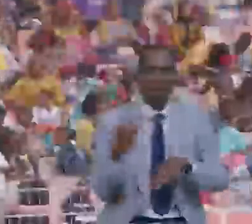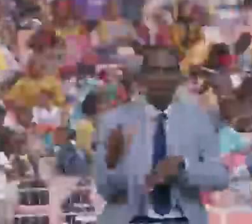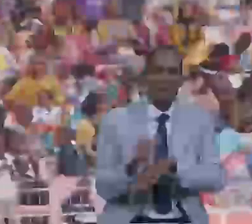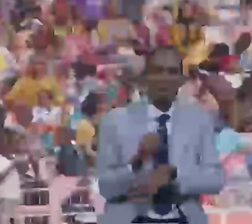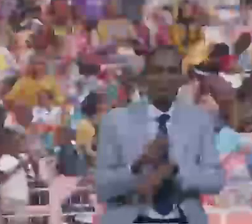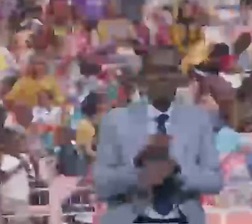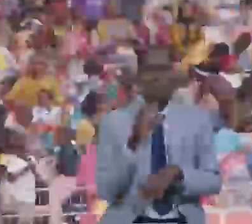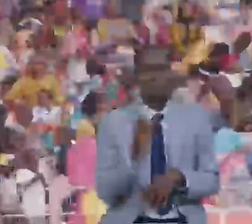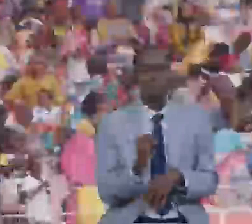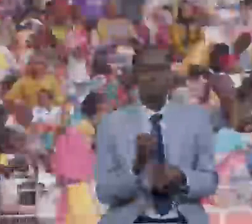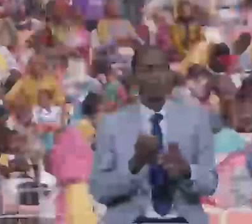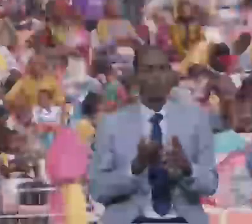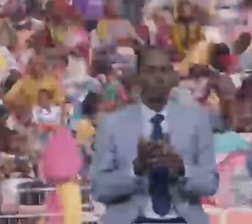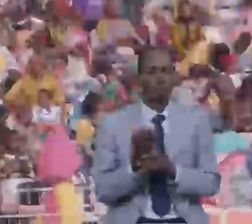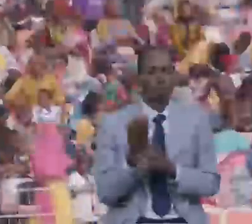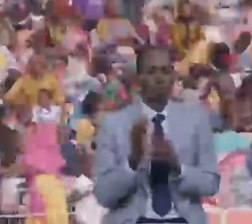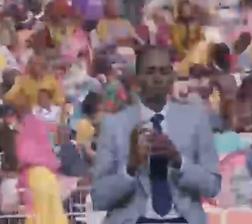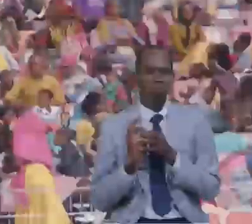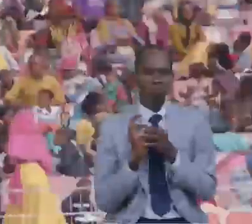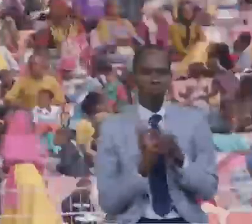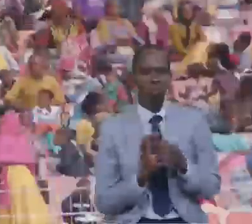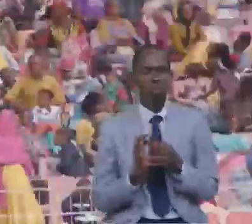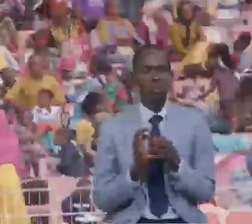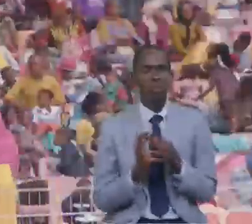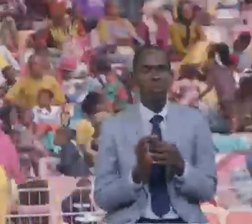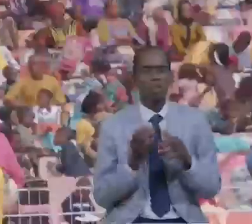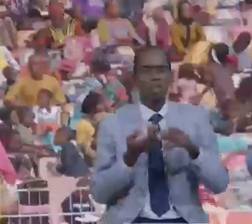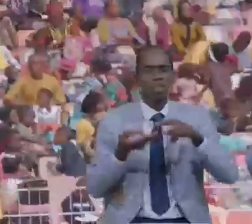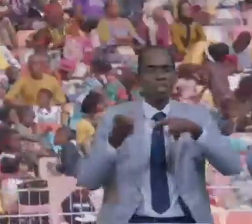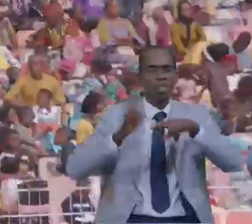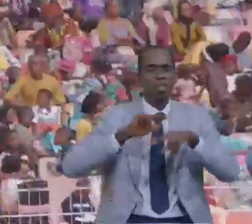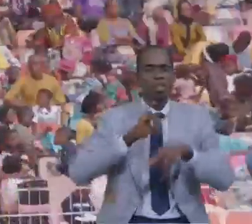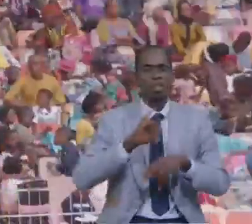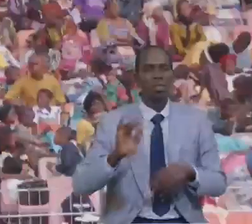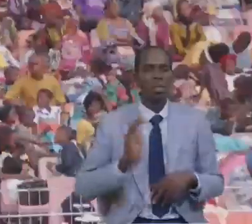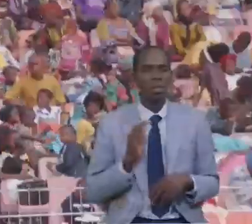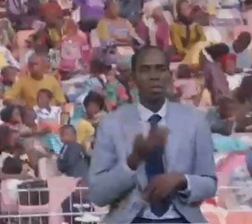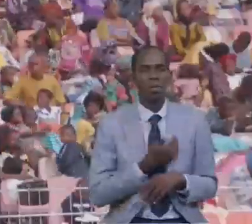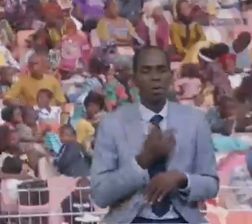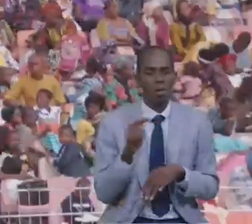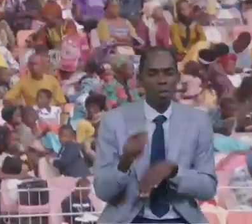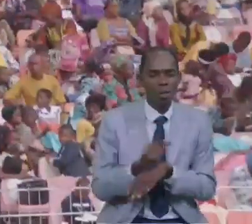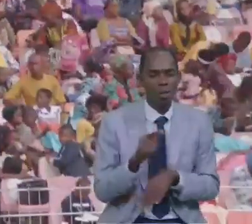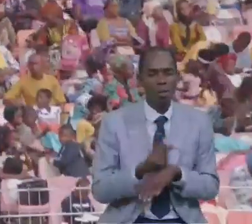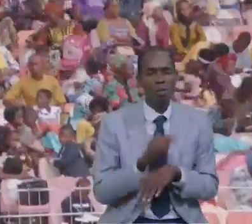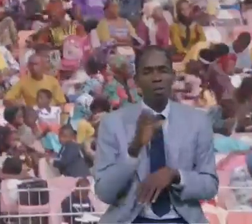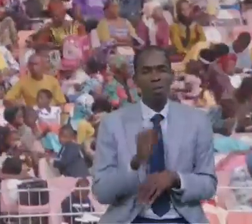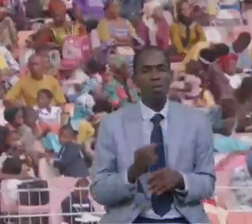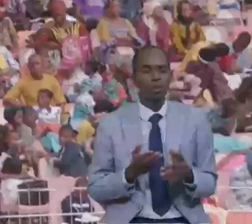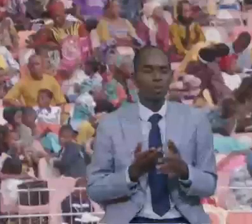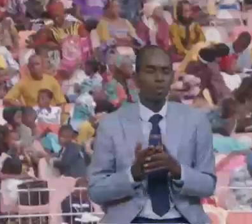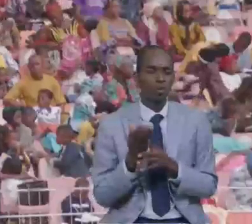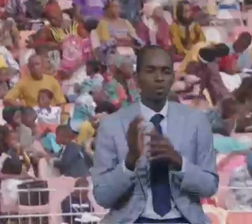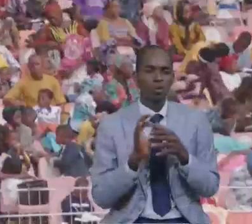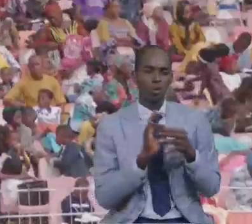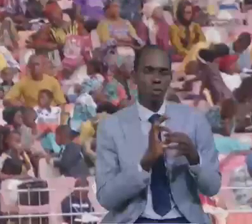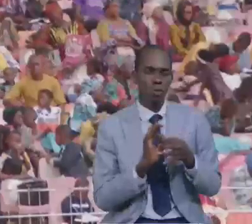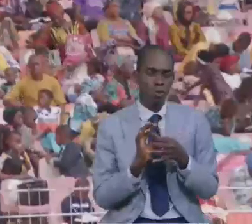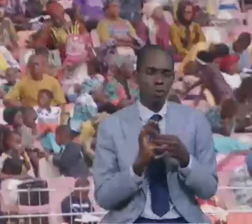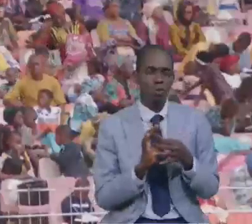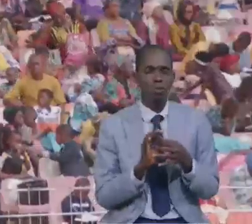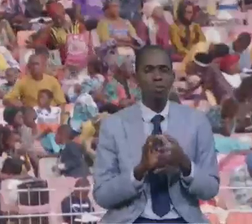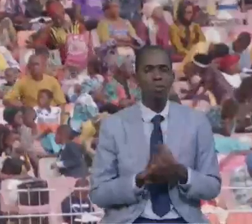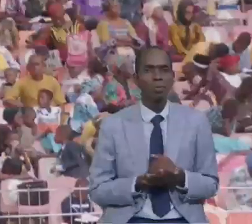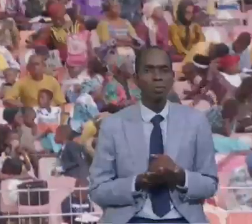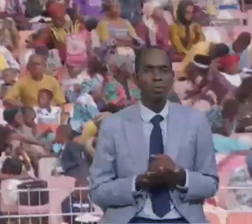labors through cooperation. You're an evangelist, there are counselors, there